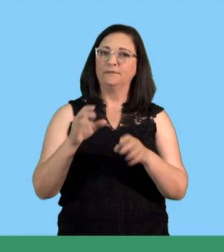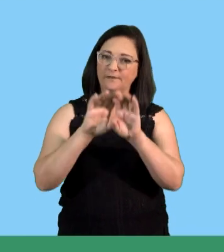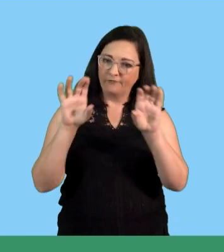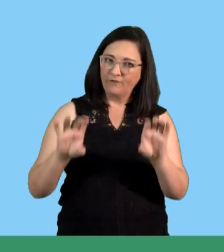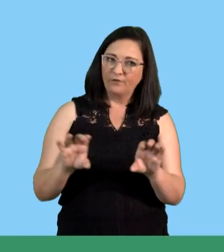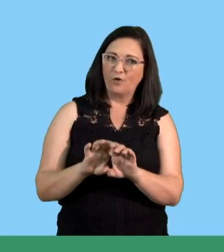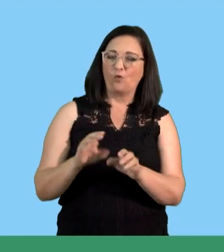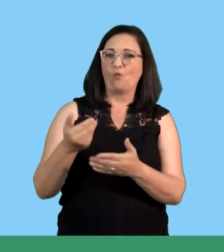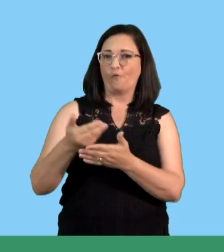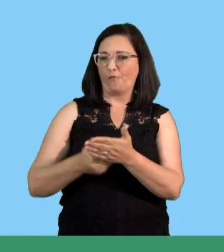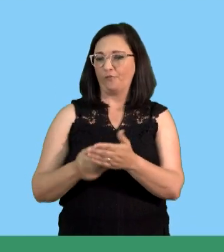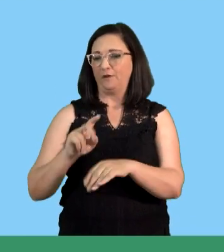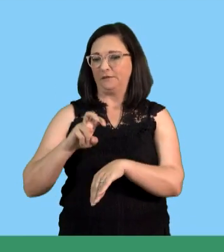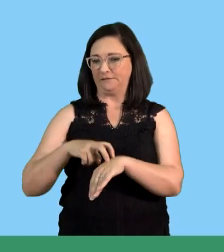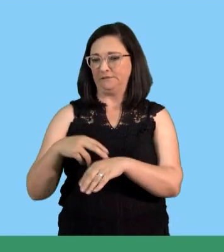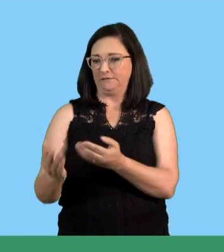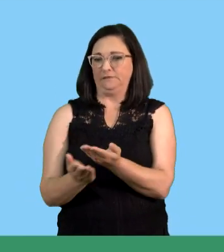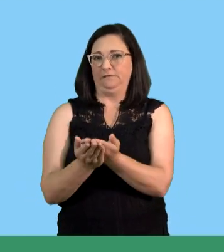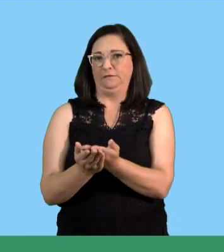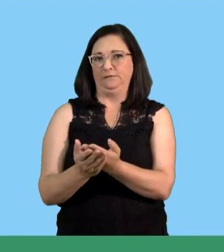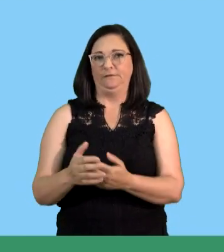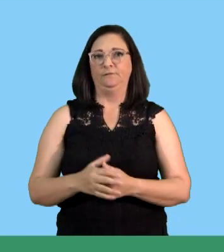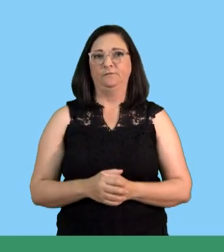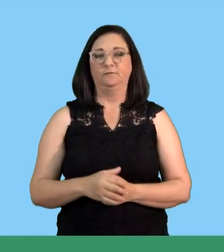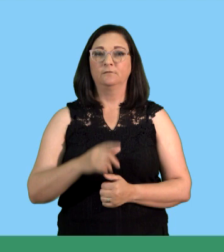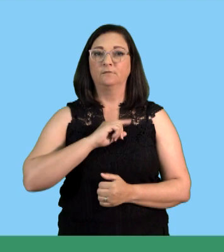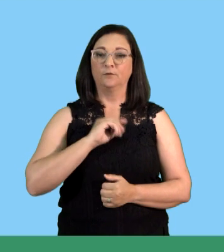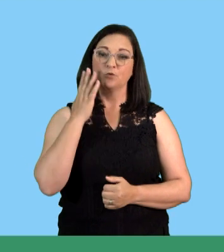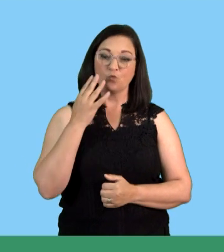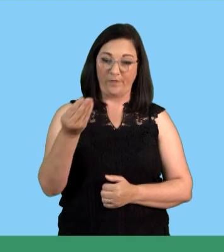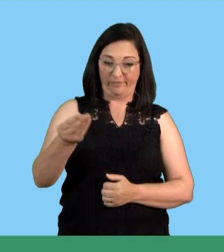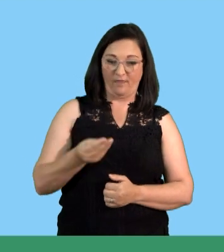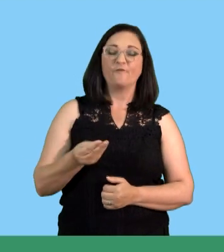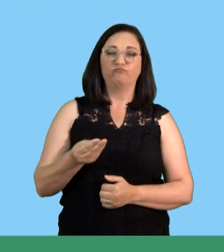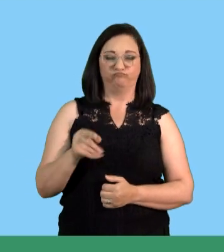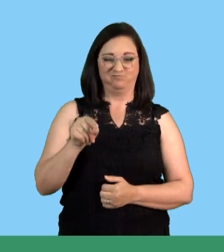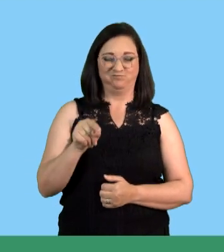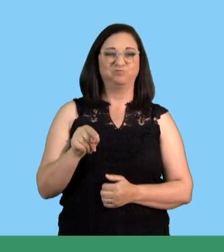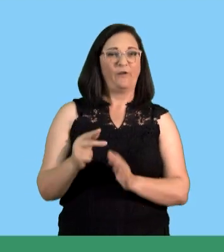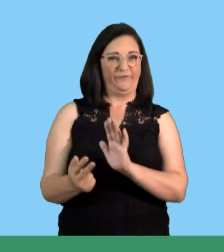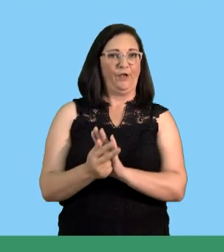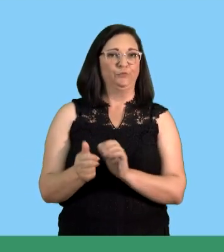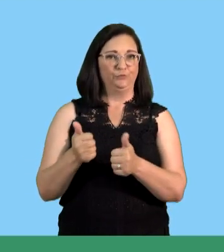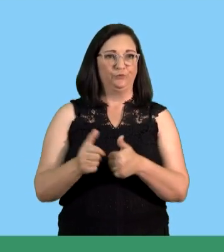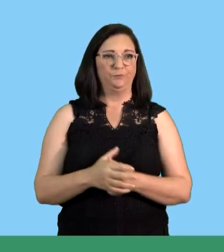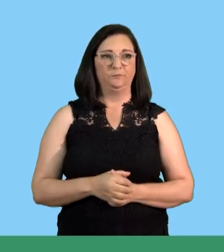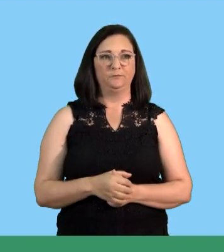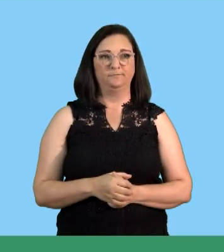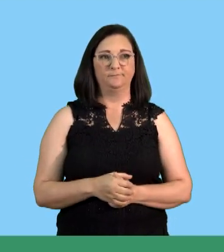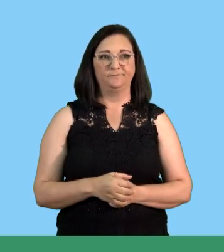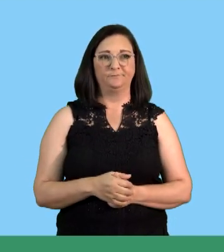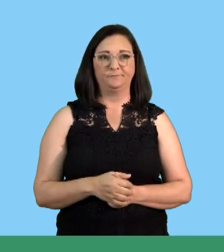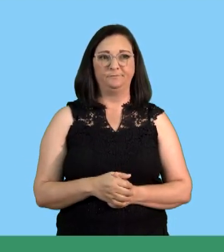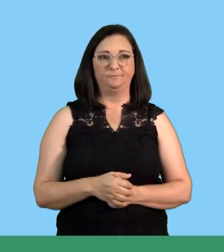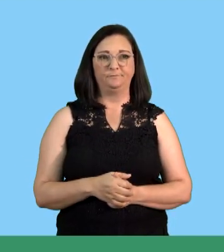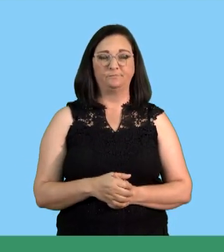personal documents. Right. So this ensures that the documents that they've submitted are valid. Right. Sort